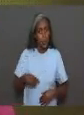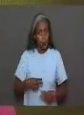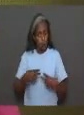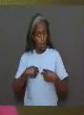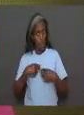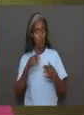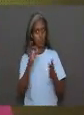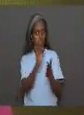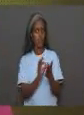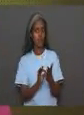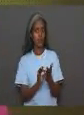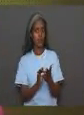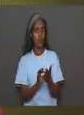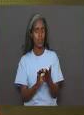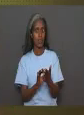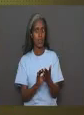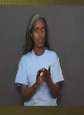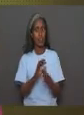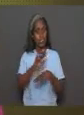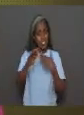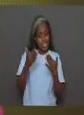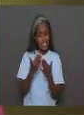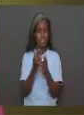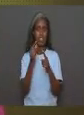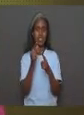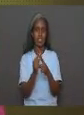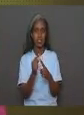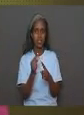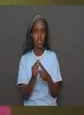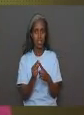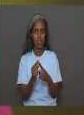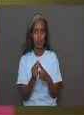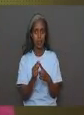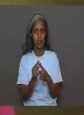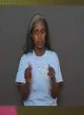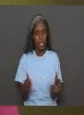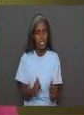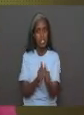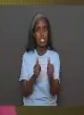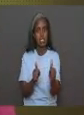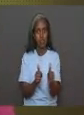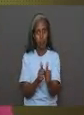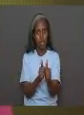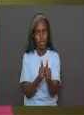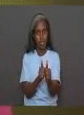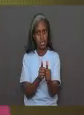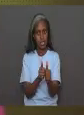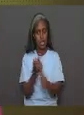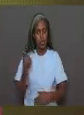When we have a formula for the general term of a